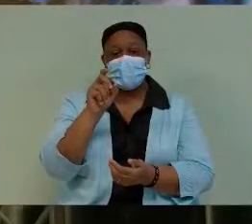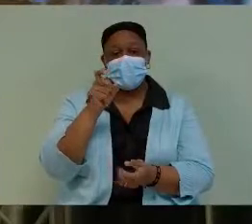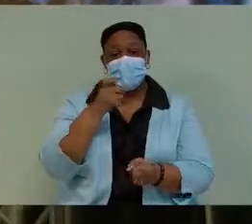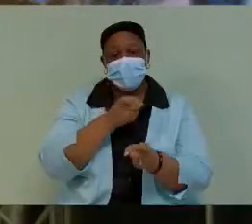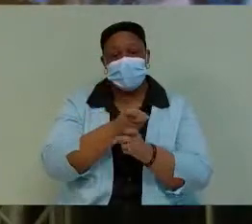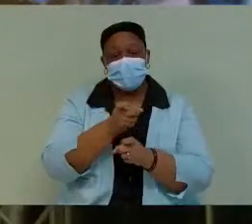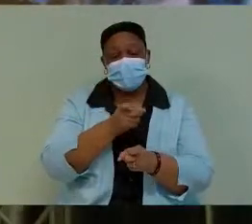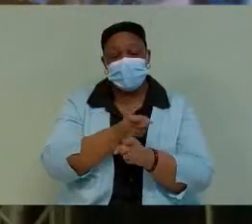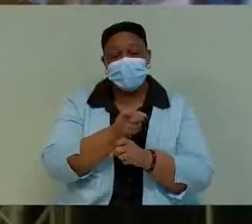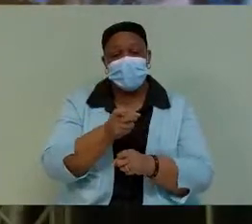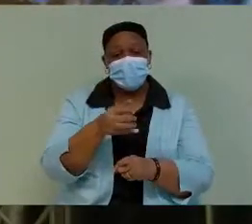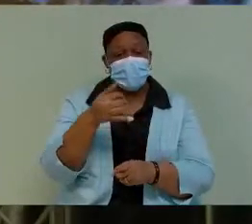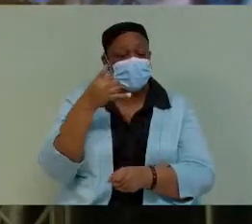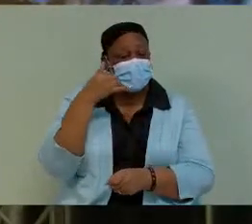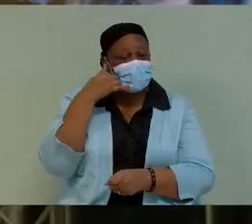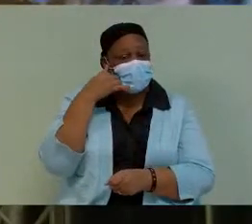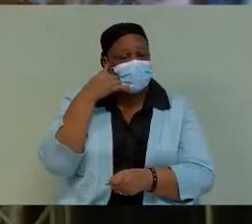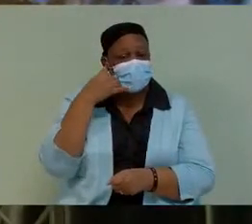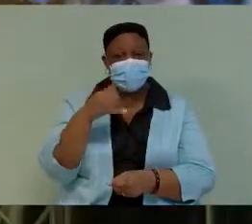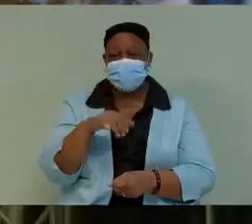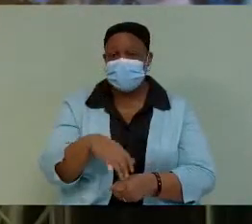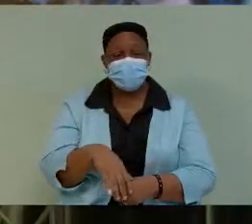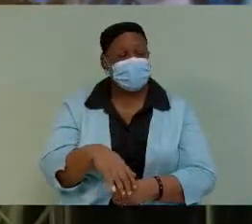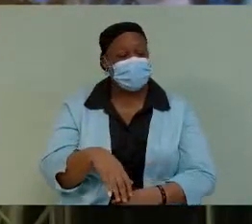calls, disappointingly, once again.